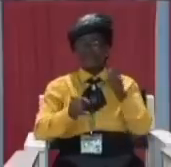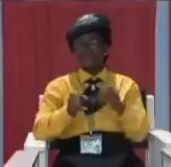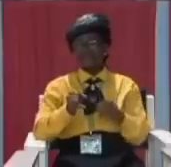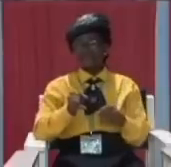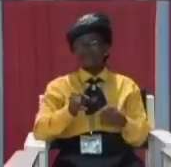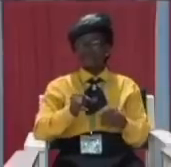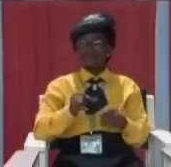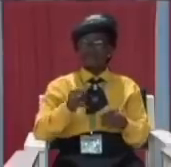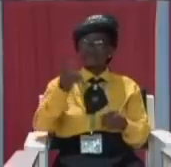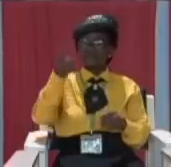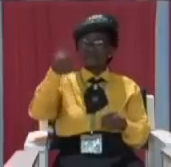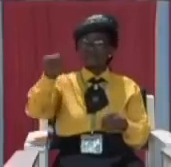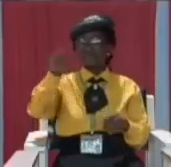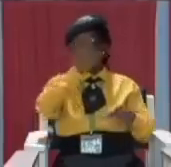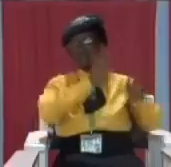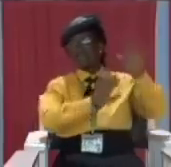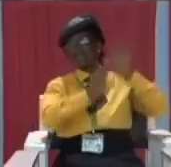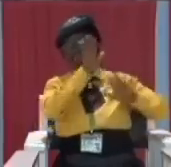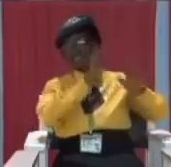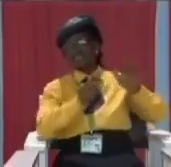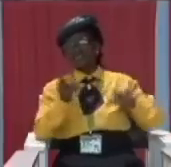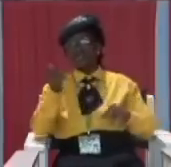their siege was over.